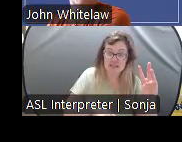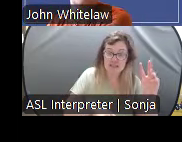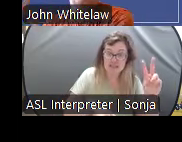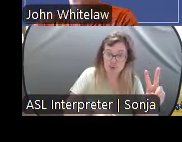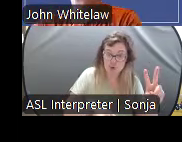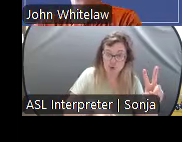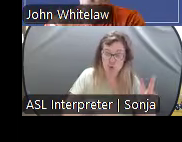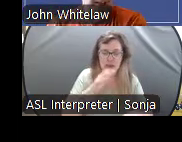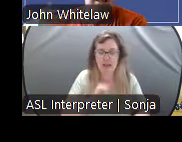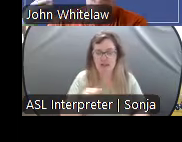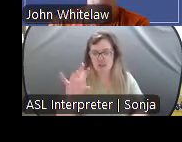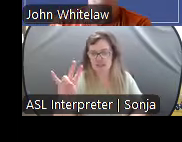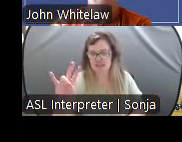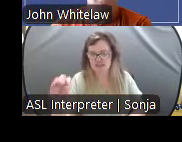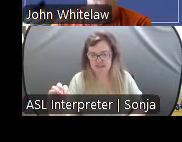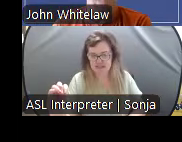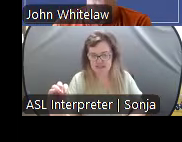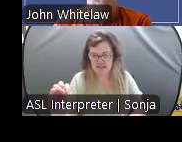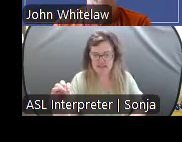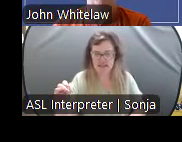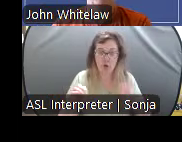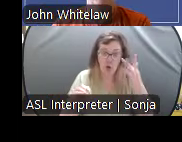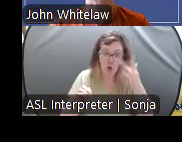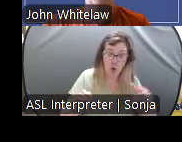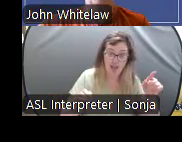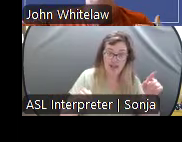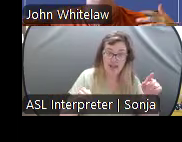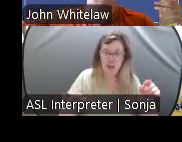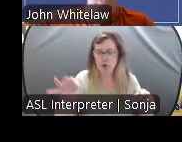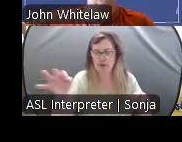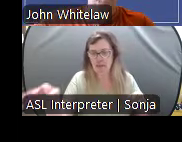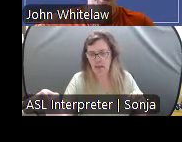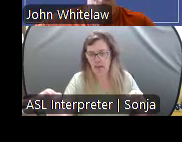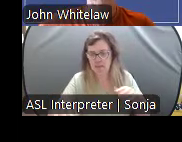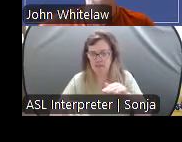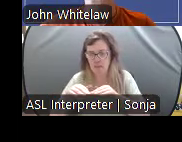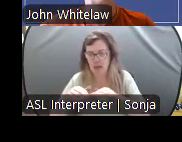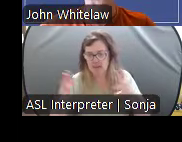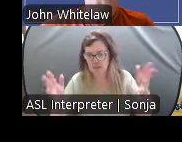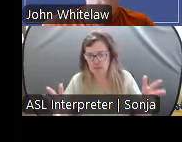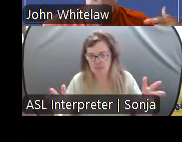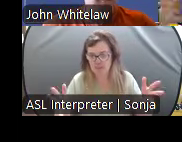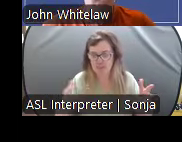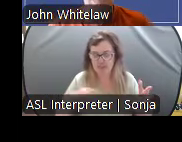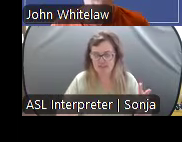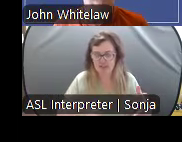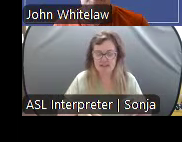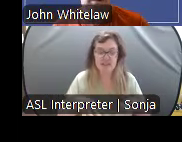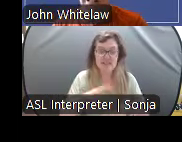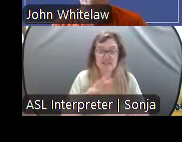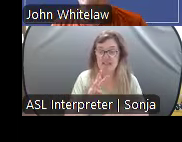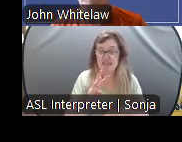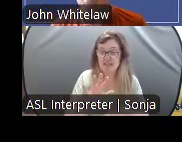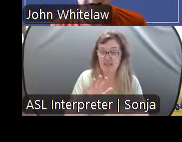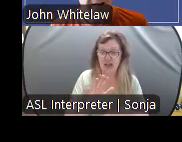70 if you want to take the delayed retirement credits and wait till the maximum that you would get the maximum benefits. 65 is just a